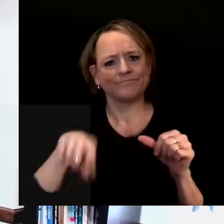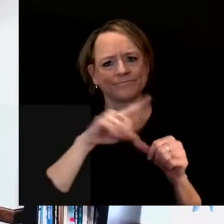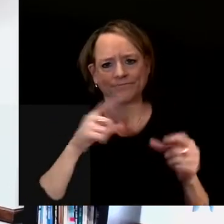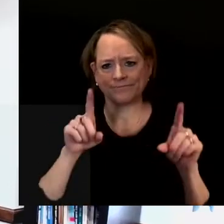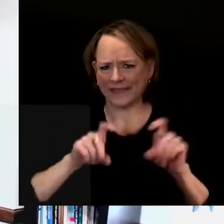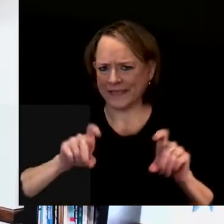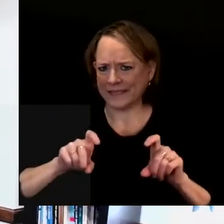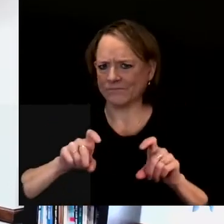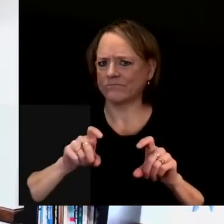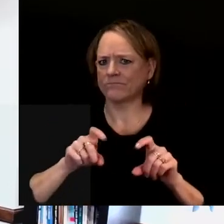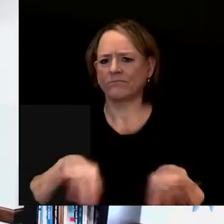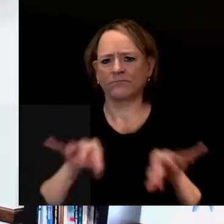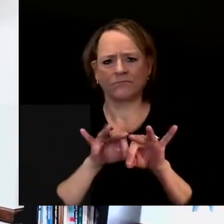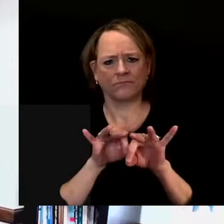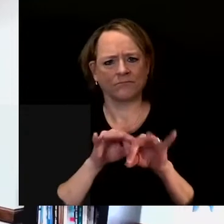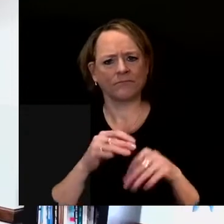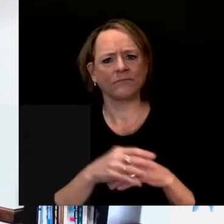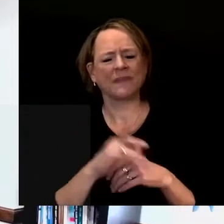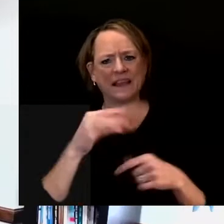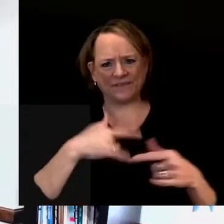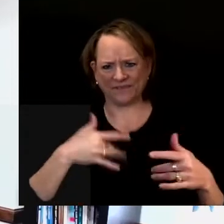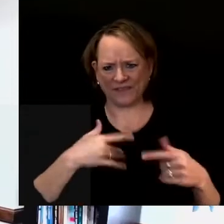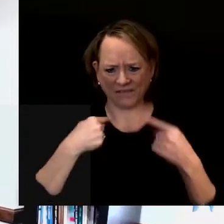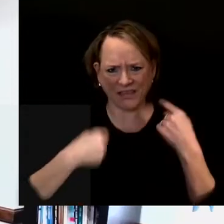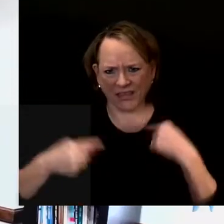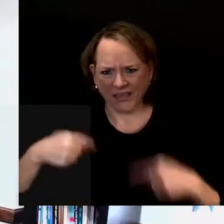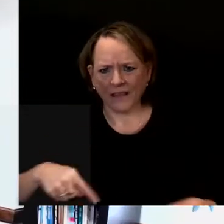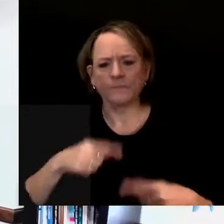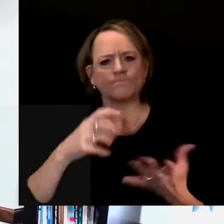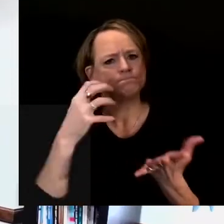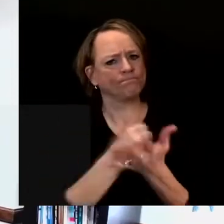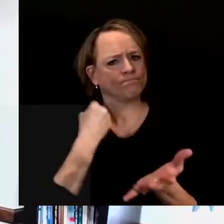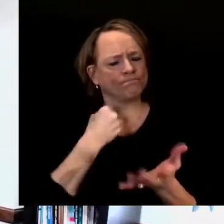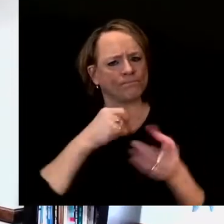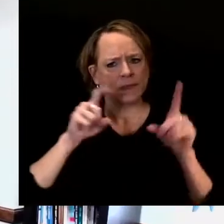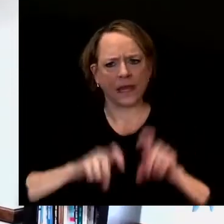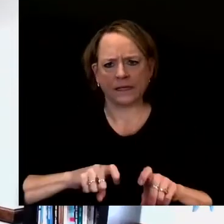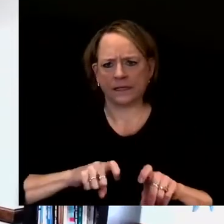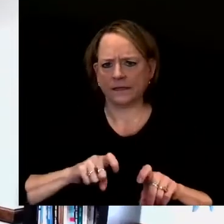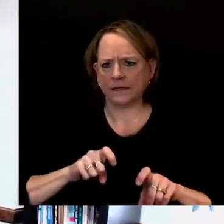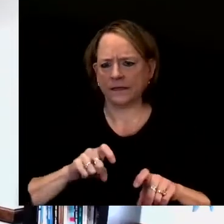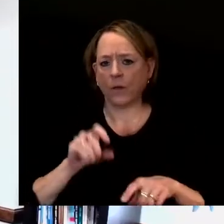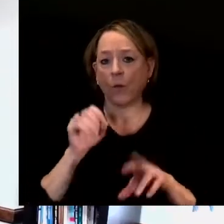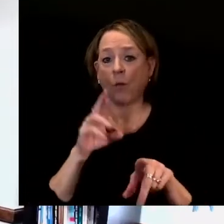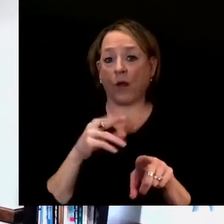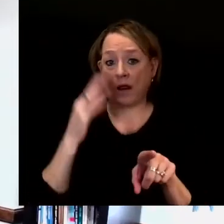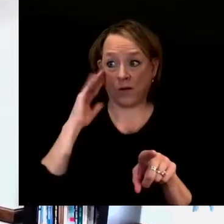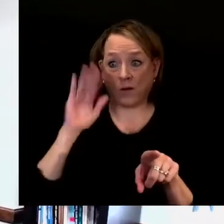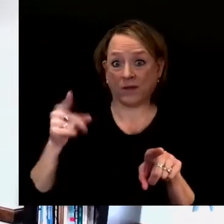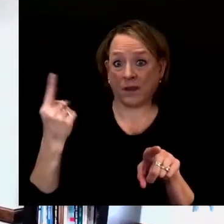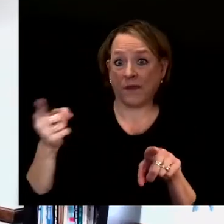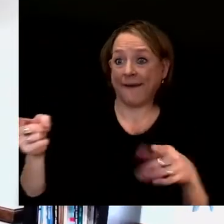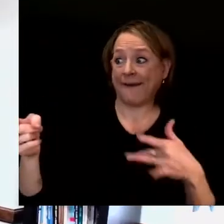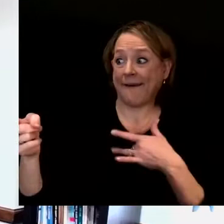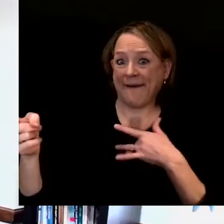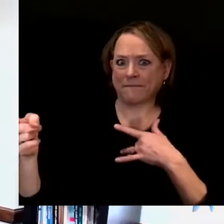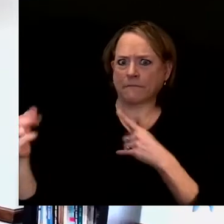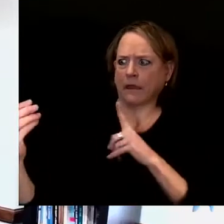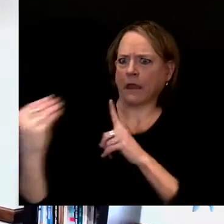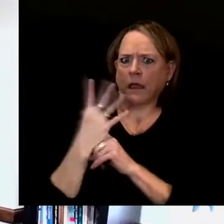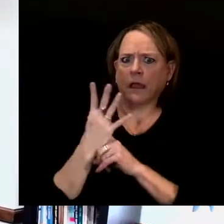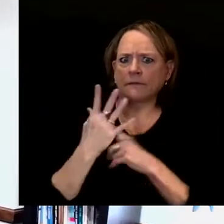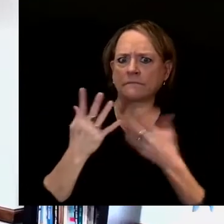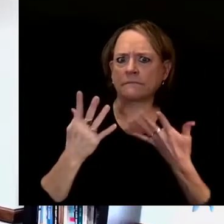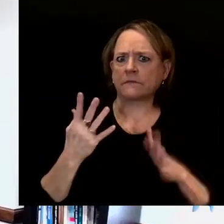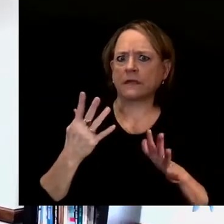at least 5 days after you have had close contact with someone with COVID-19 if you do not have any symptoms. As you may